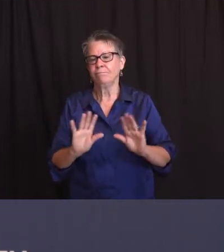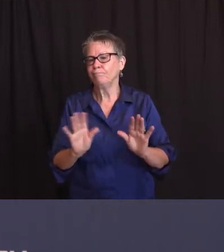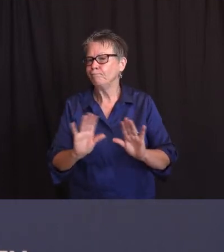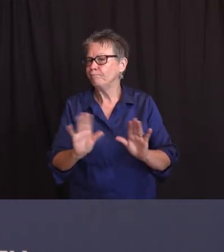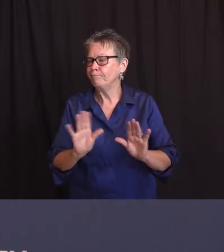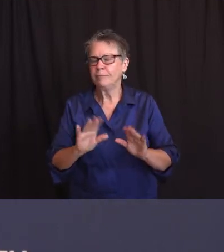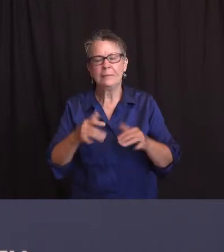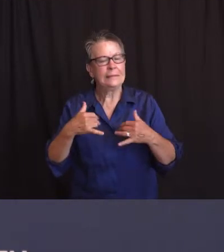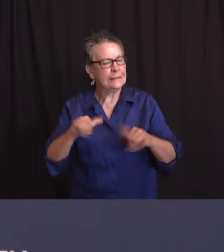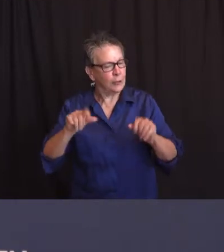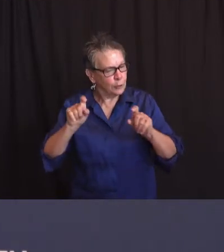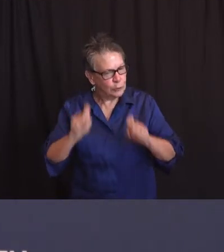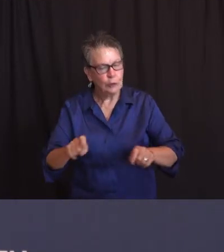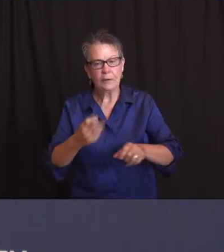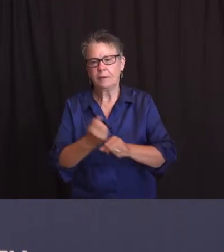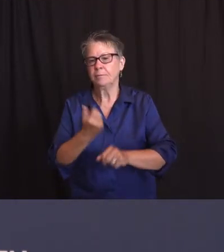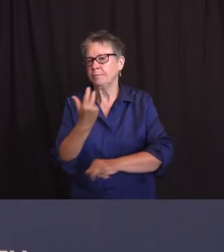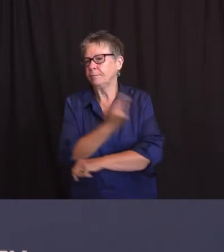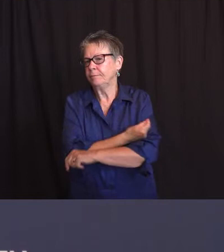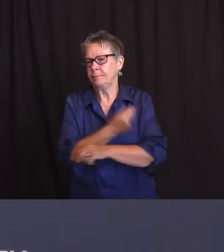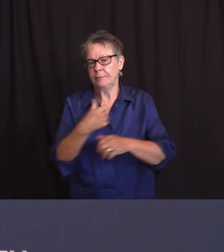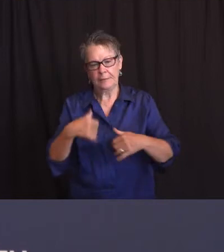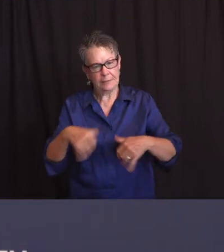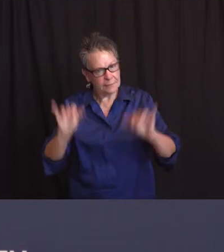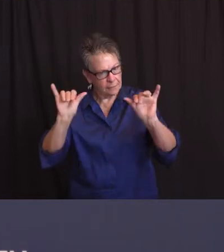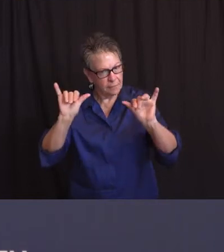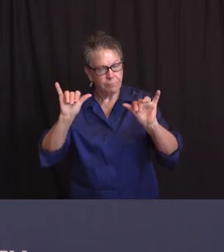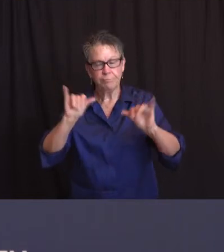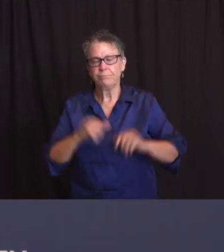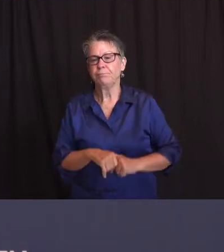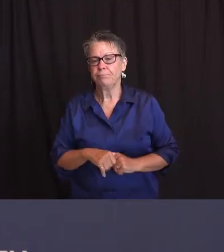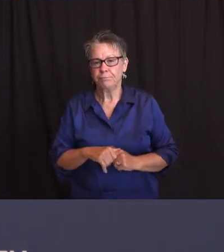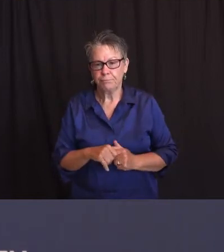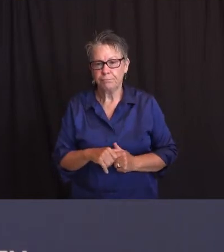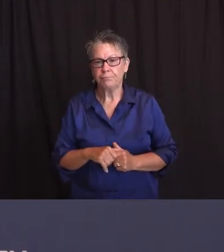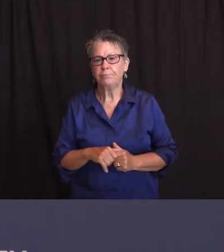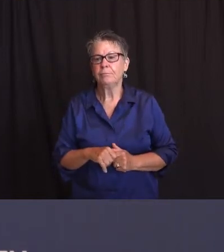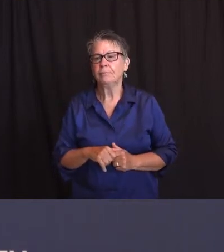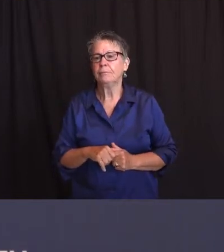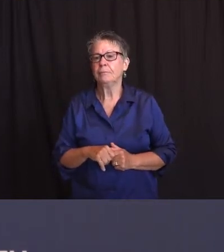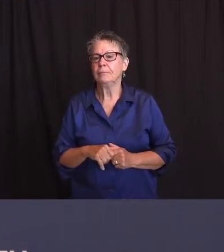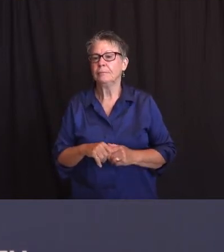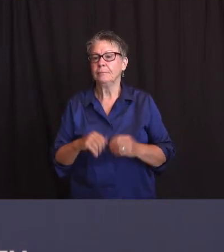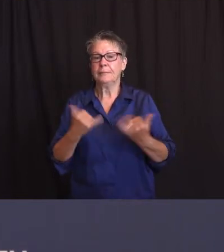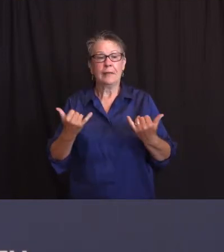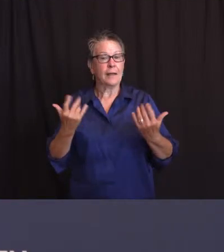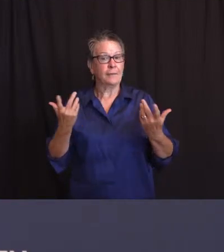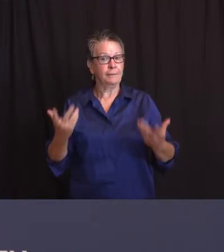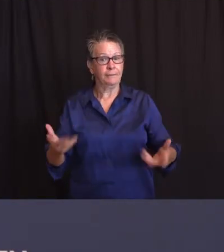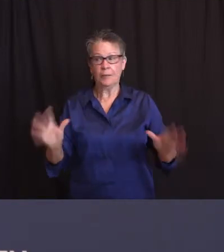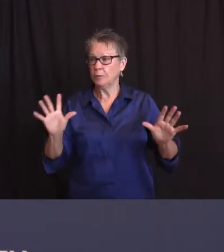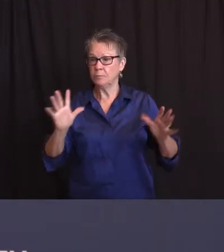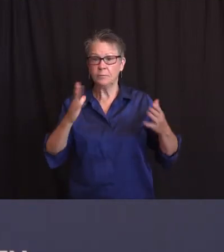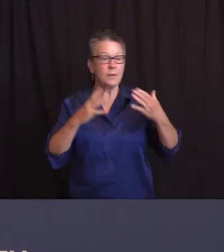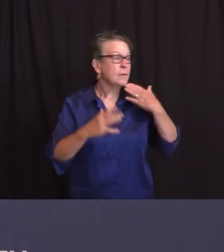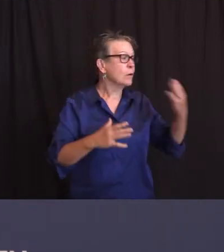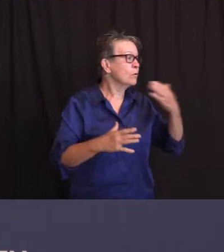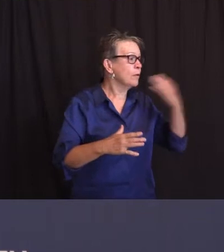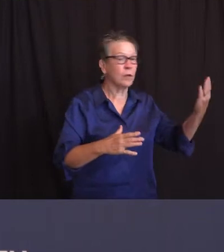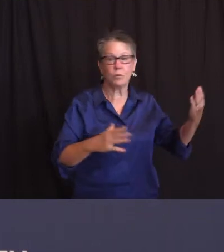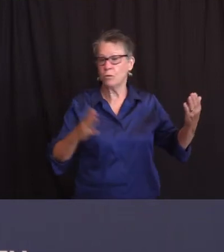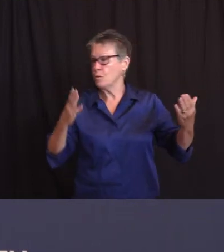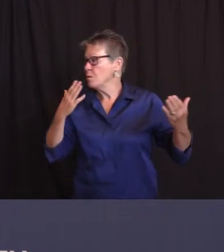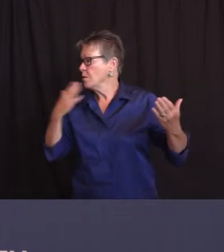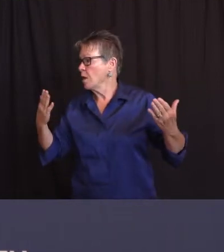that more strongly enough. I assume you all agree with that. So, Judy, thank you. Ed, I'm going to mask up here. Pat, as always, thanks for